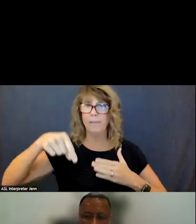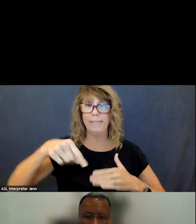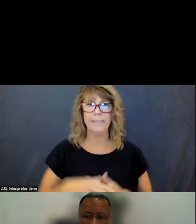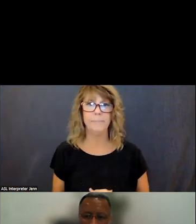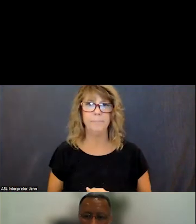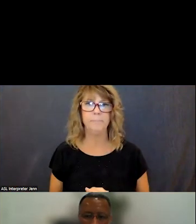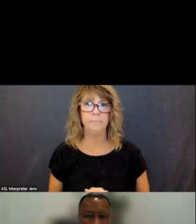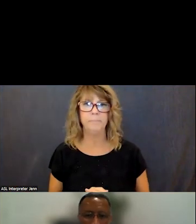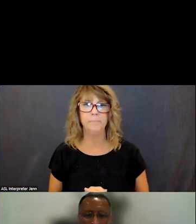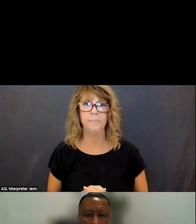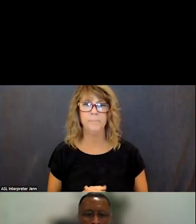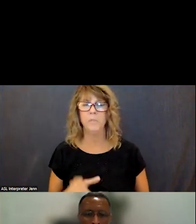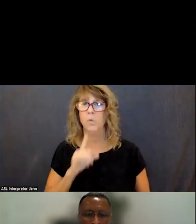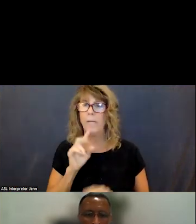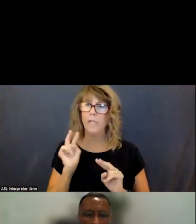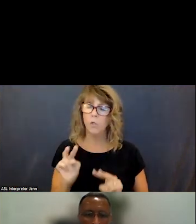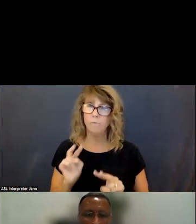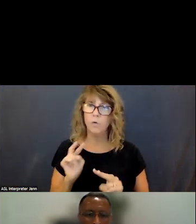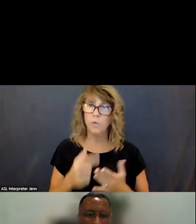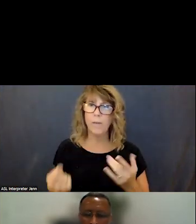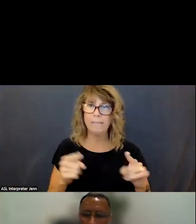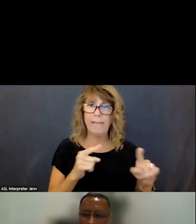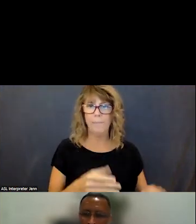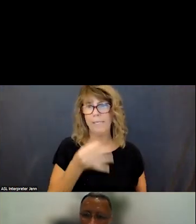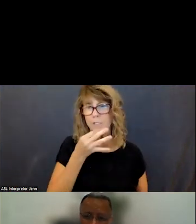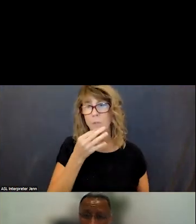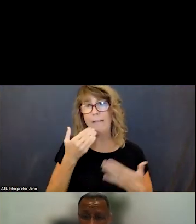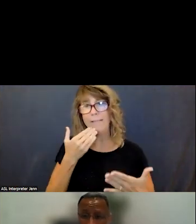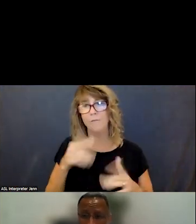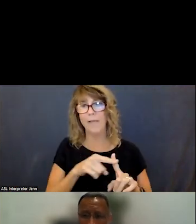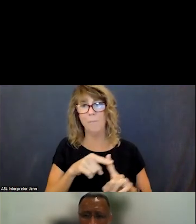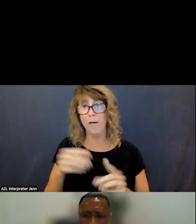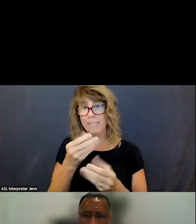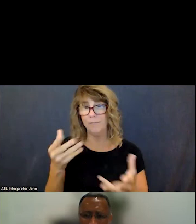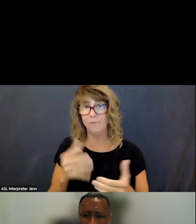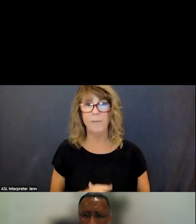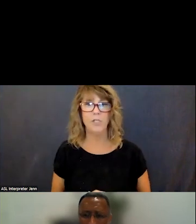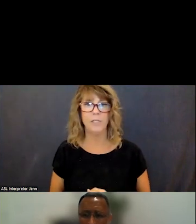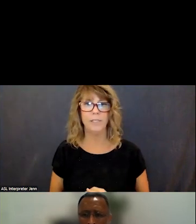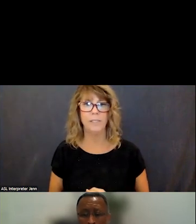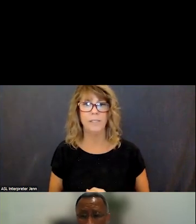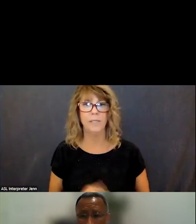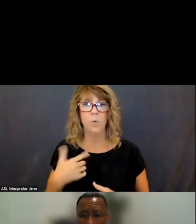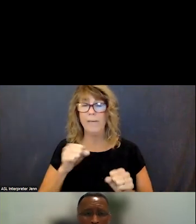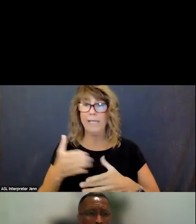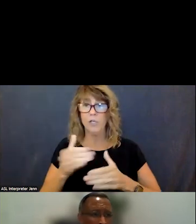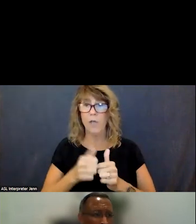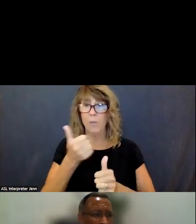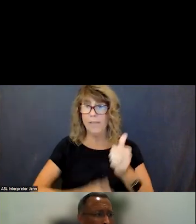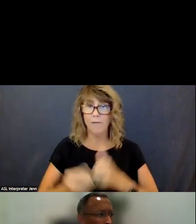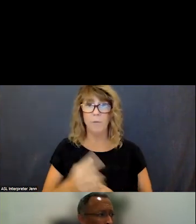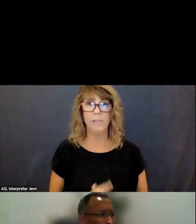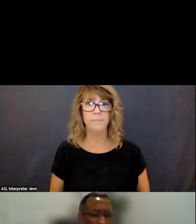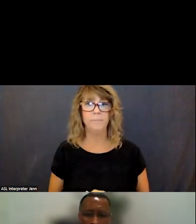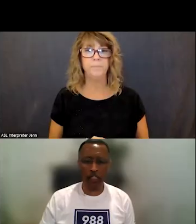implementation. Really looking forward to what's coming ahead, and thank you for that positive information that we can share with everyone.